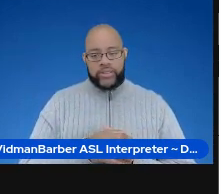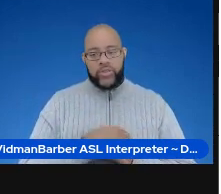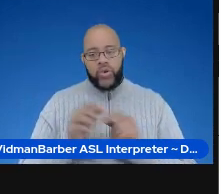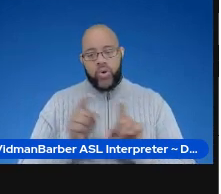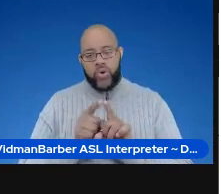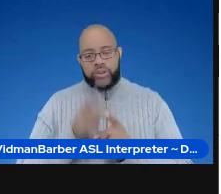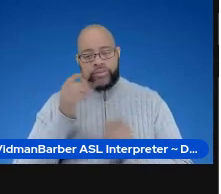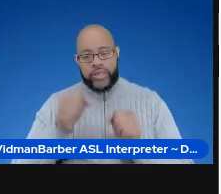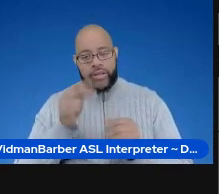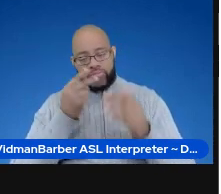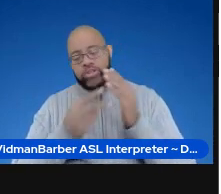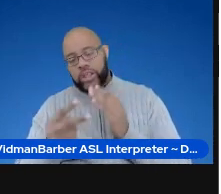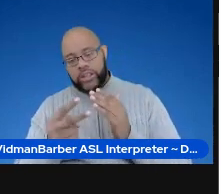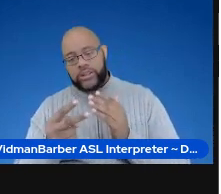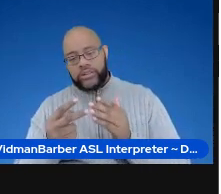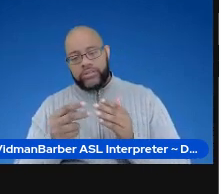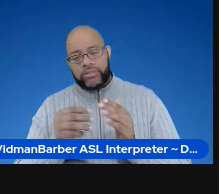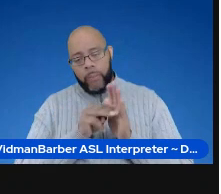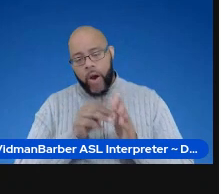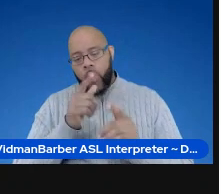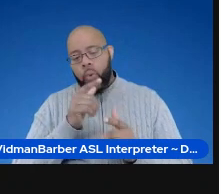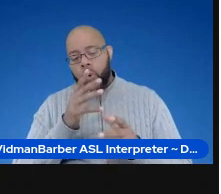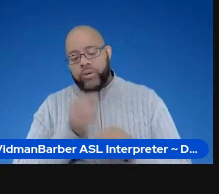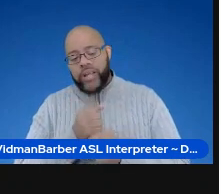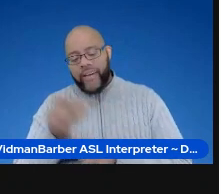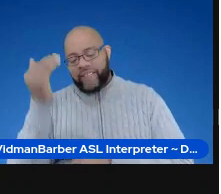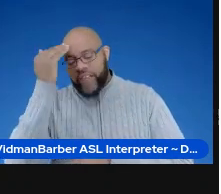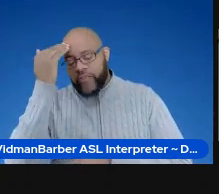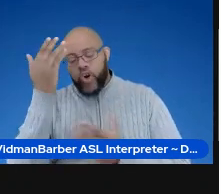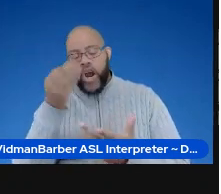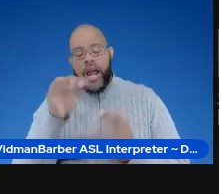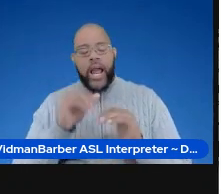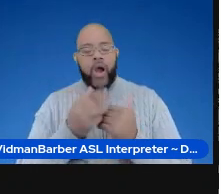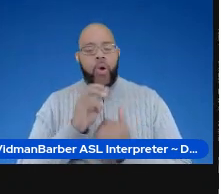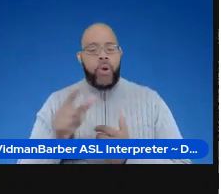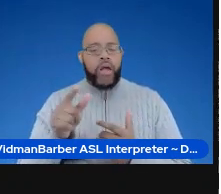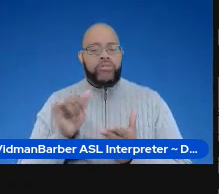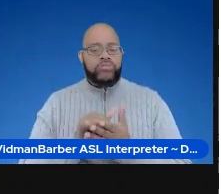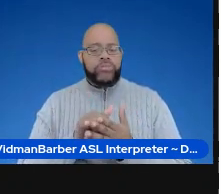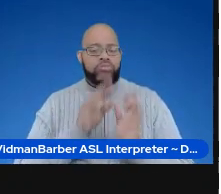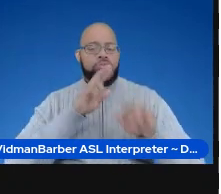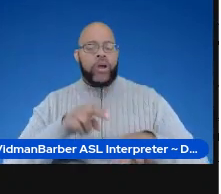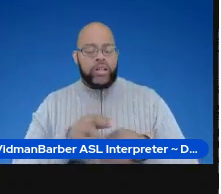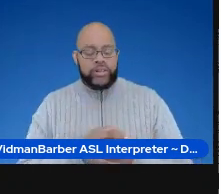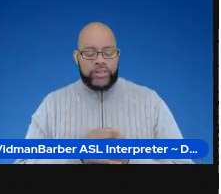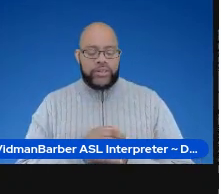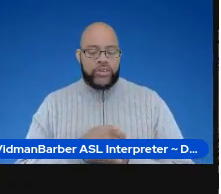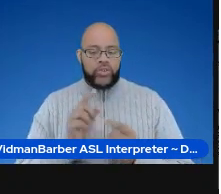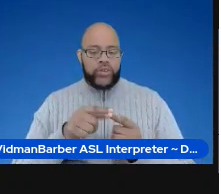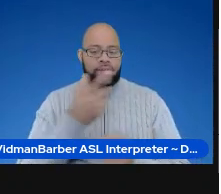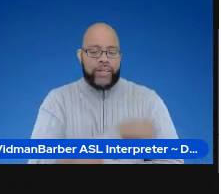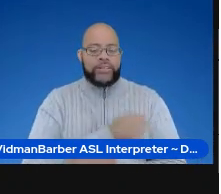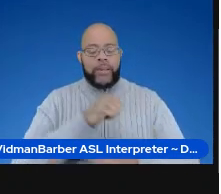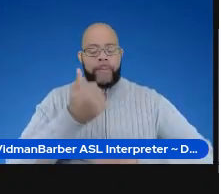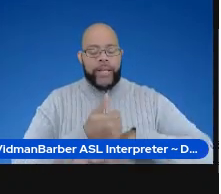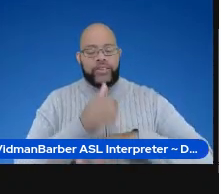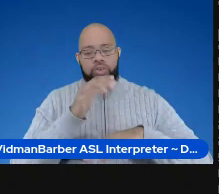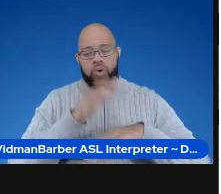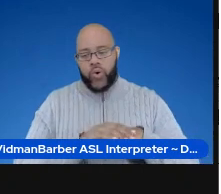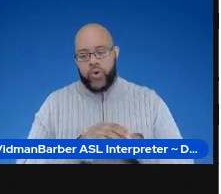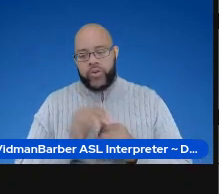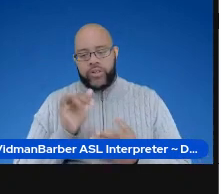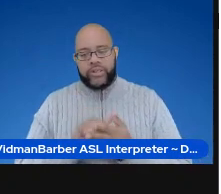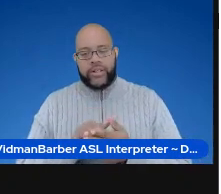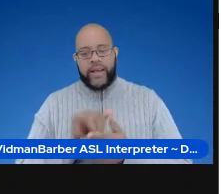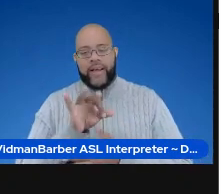see if we could predict who would develop a fever and how well an individual will respond to a vaccine based upon